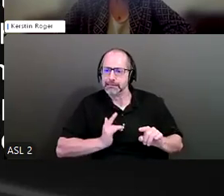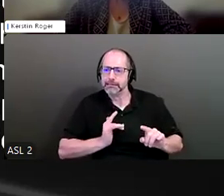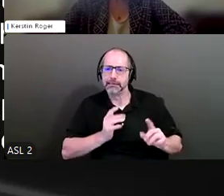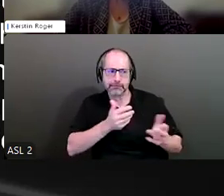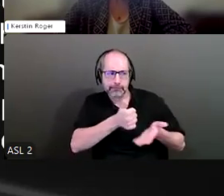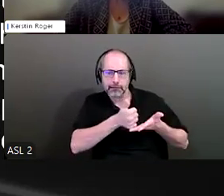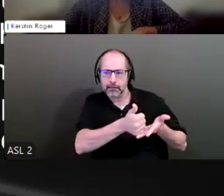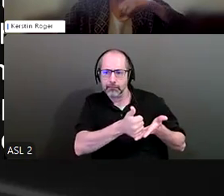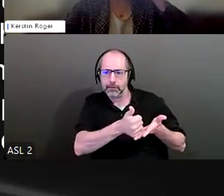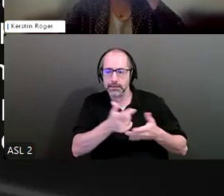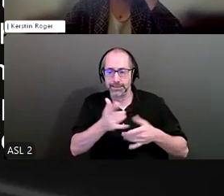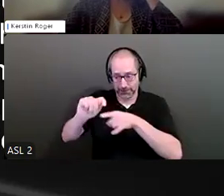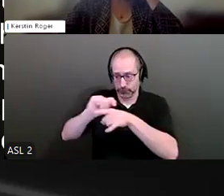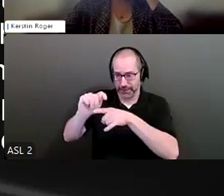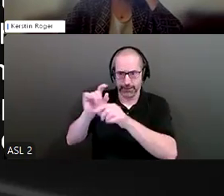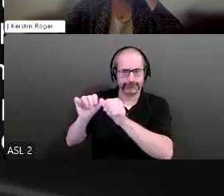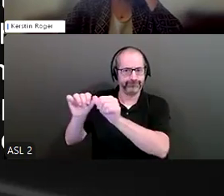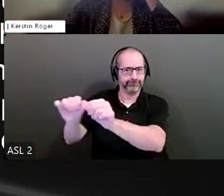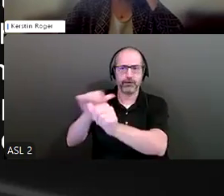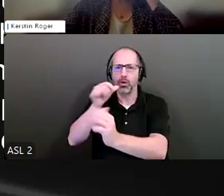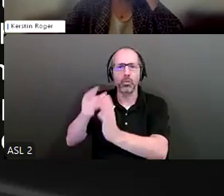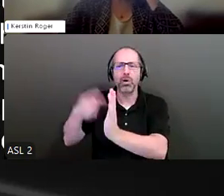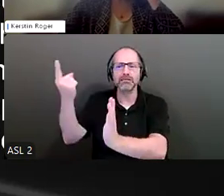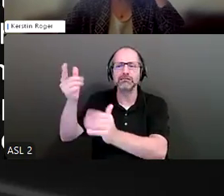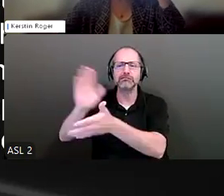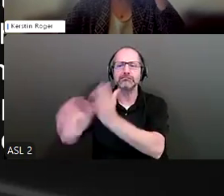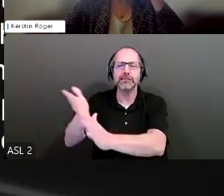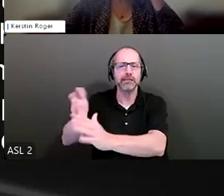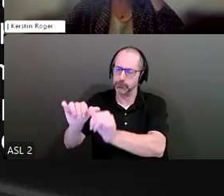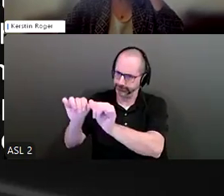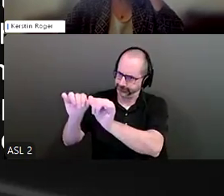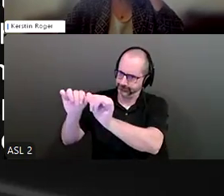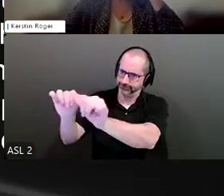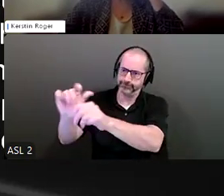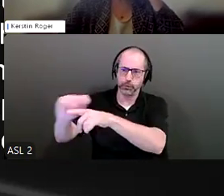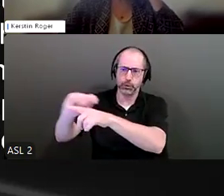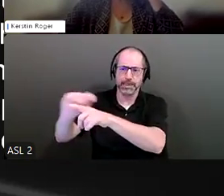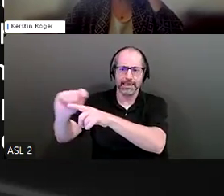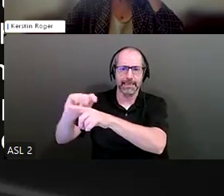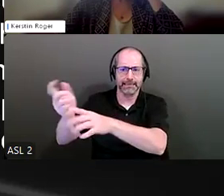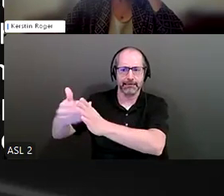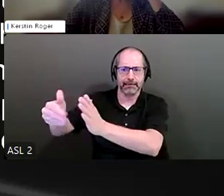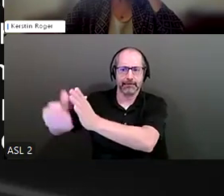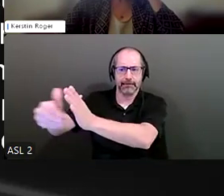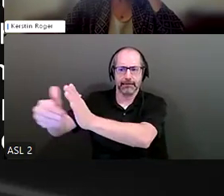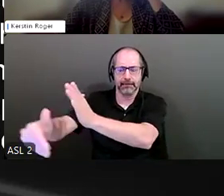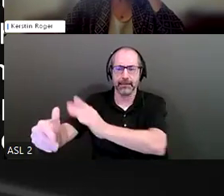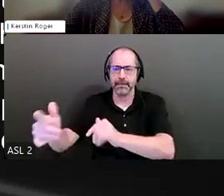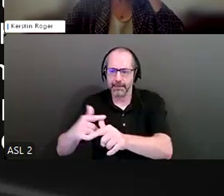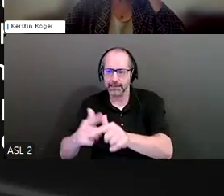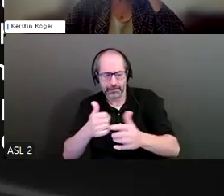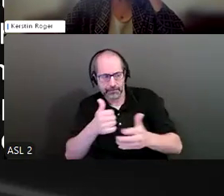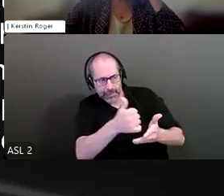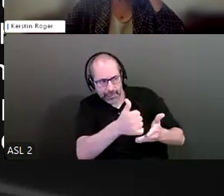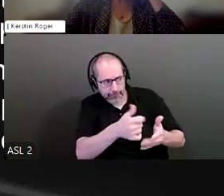be ongoing and geared to ways that can help older adults make disclosures